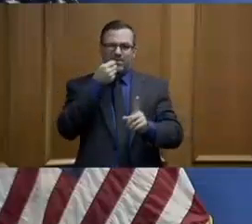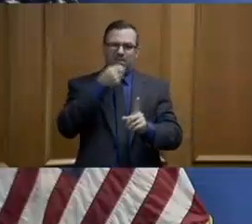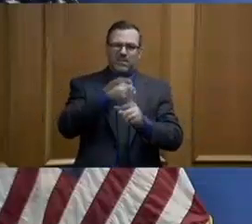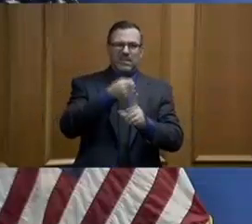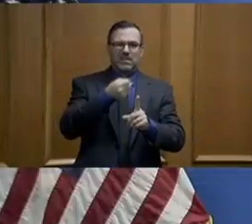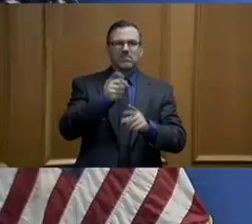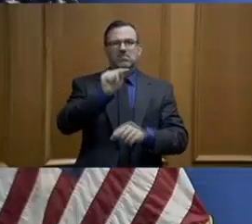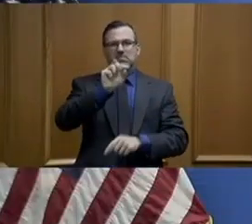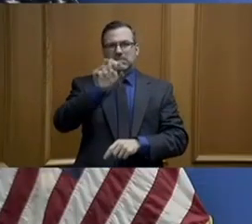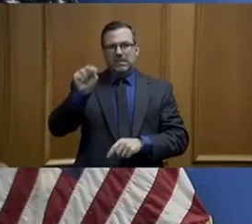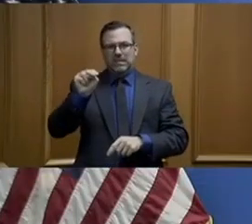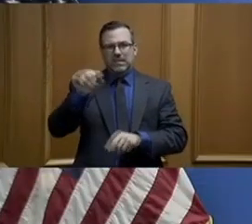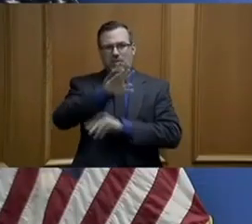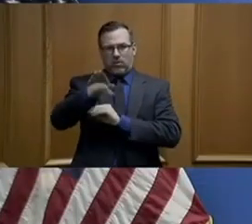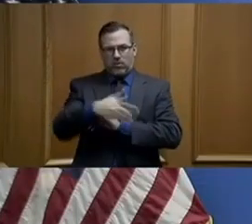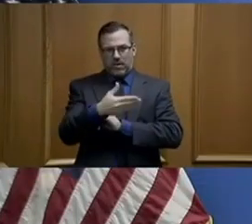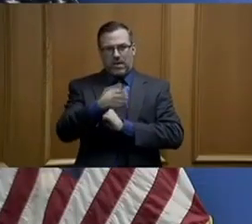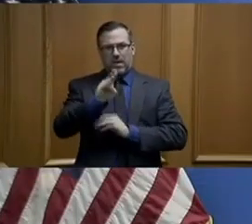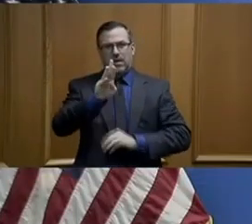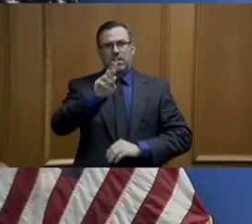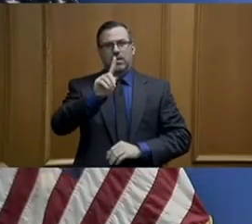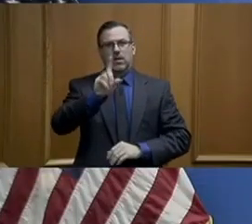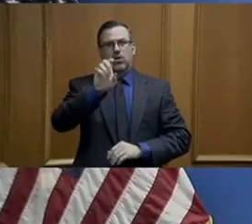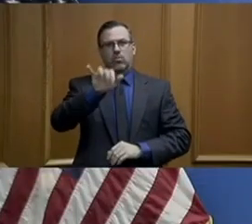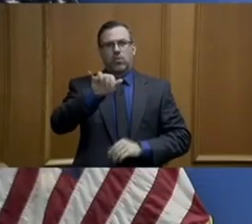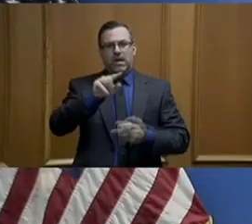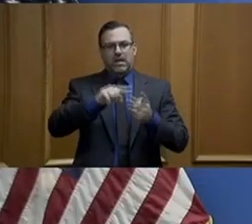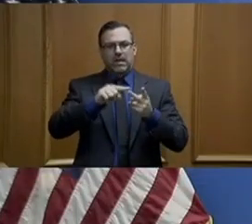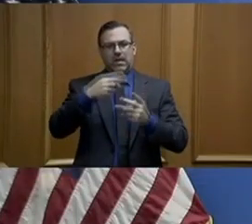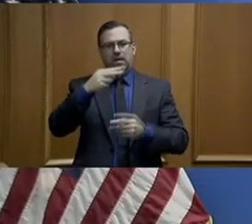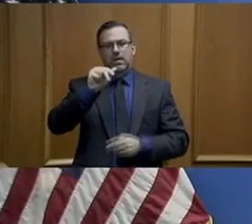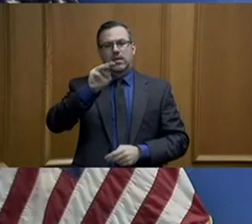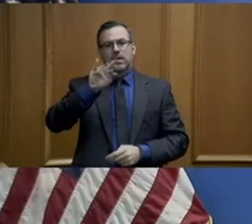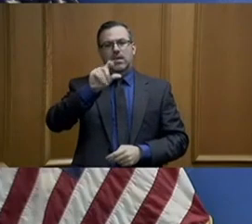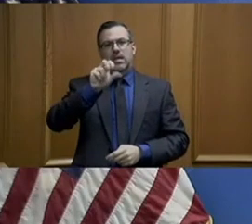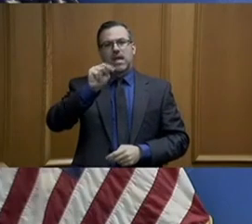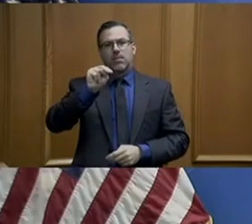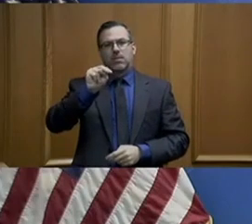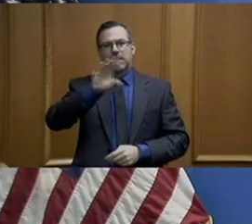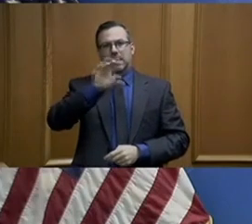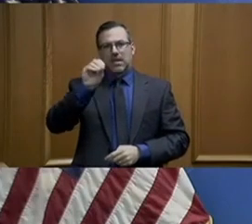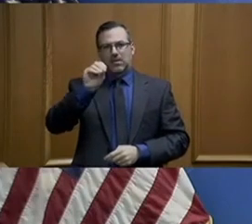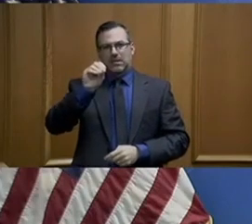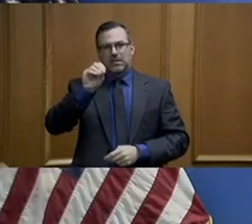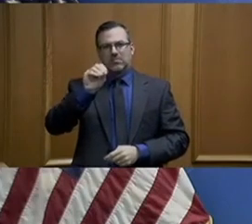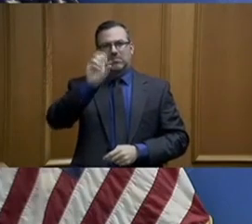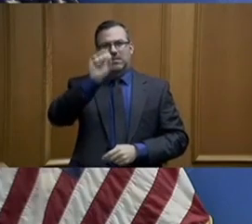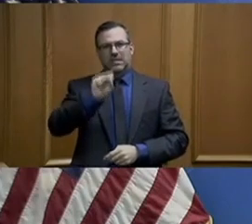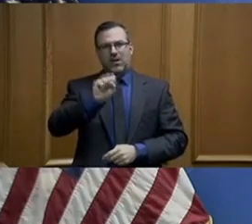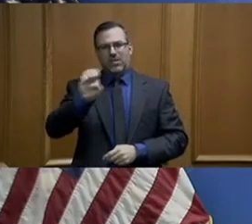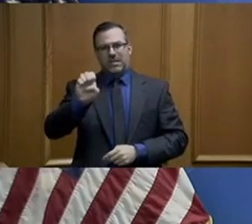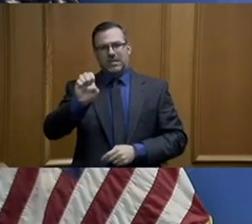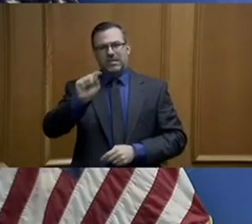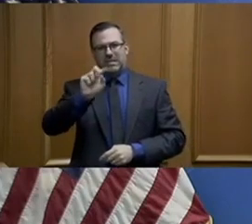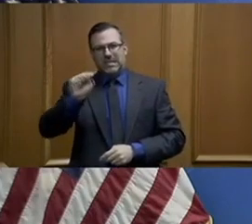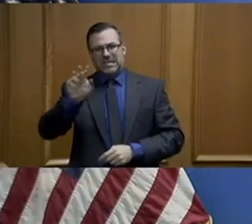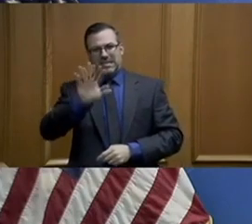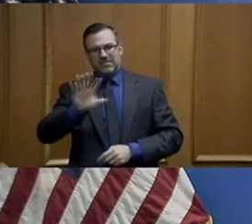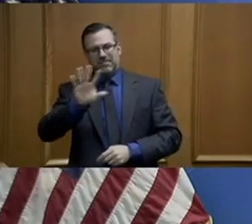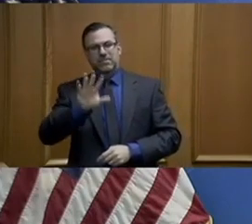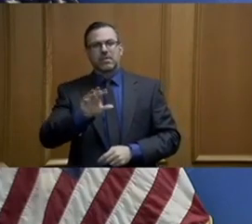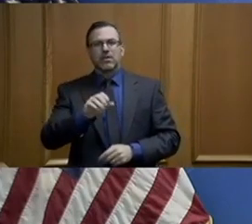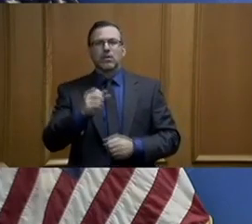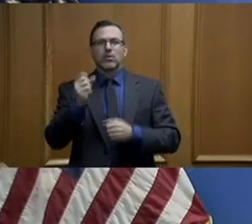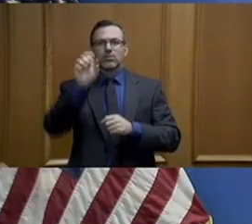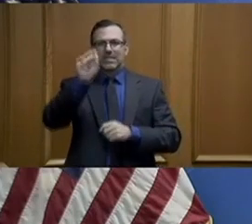overnight in Bradley and Hamilton counties in southeast Tennessee. Strong storms moved through that